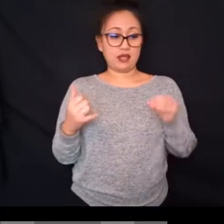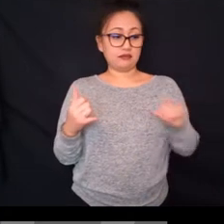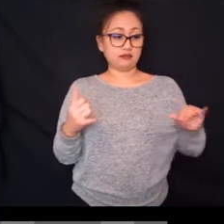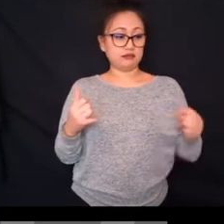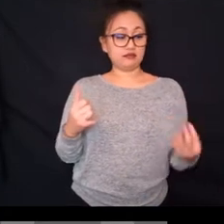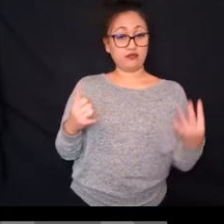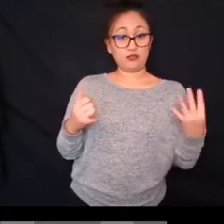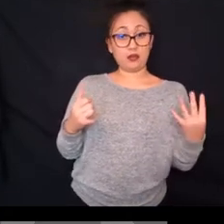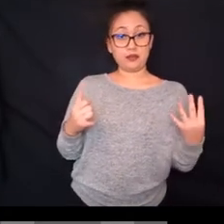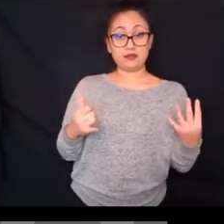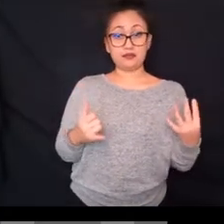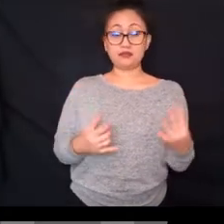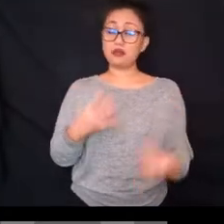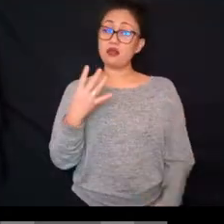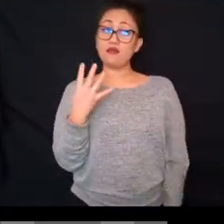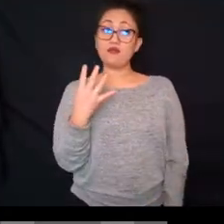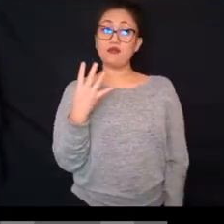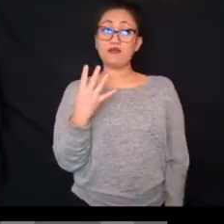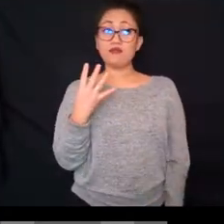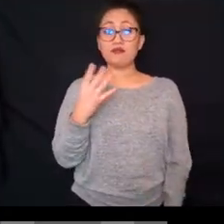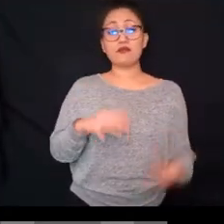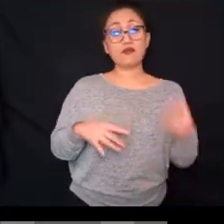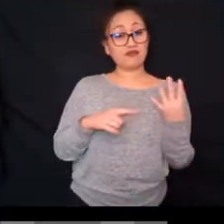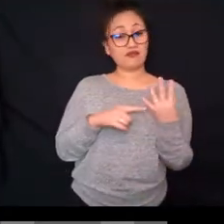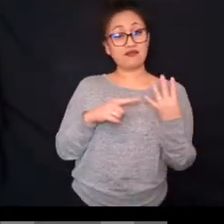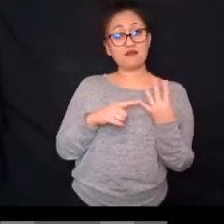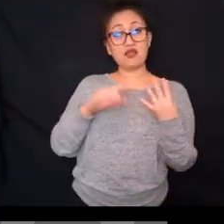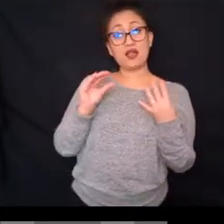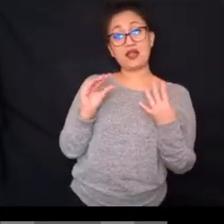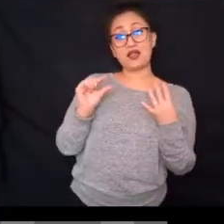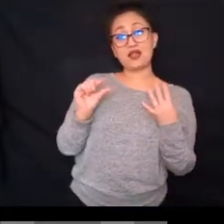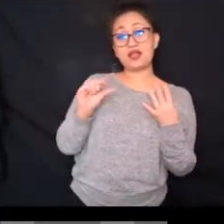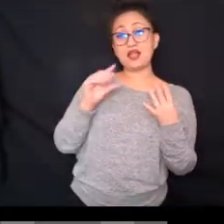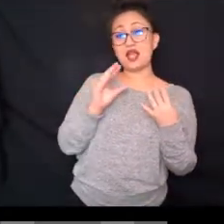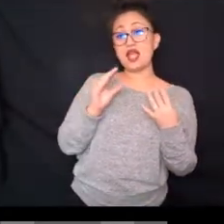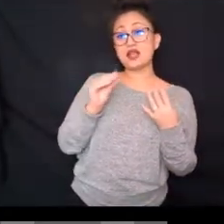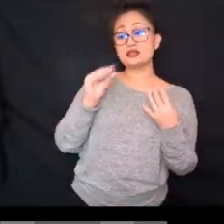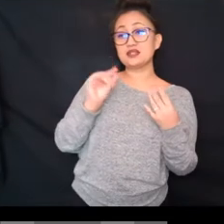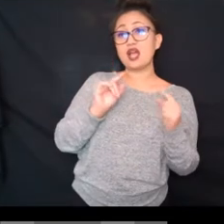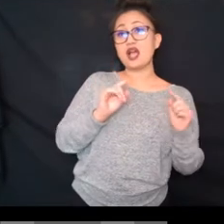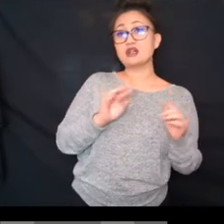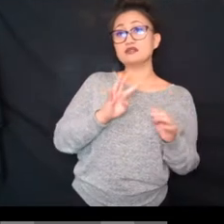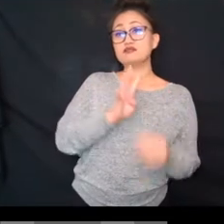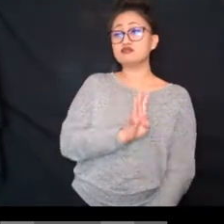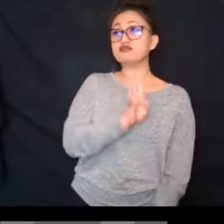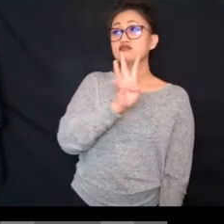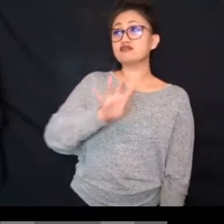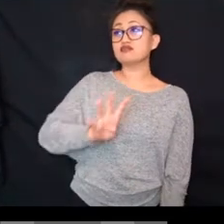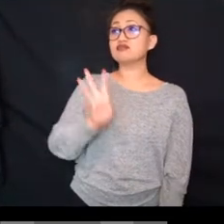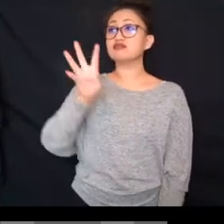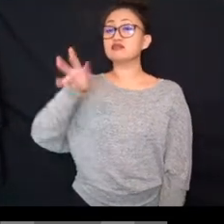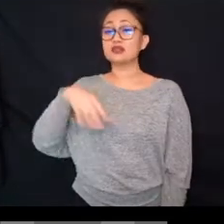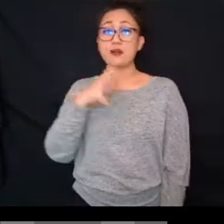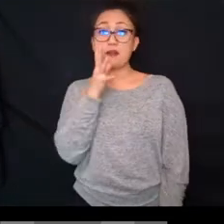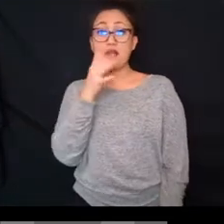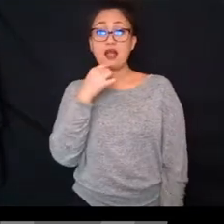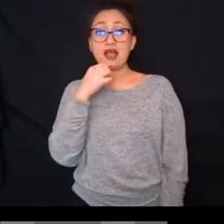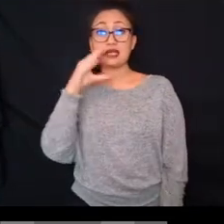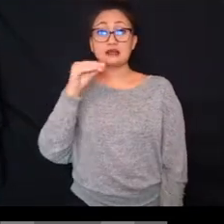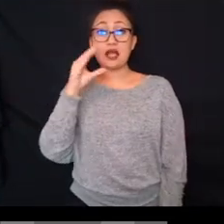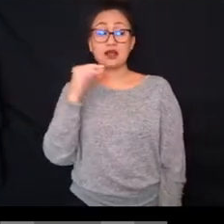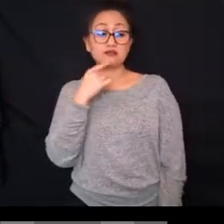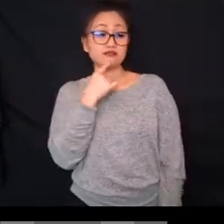4 little ducks went out to play over the hills and far away. When the mother duck quack, quack, quack,